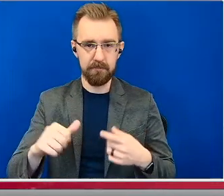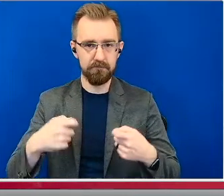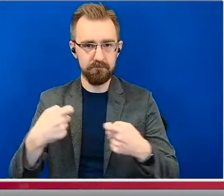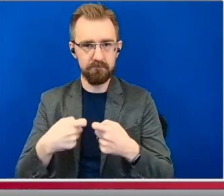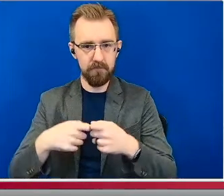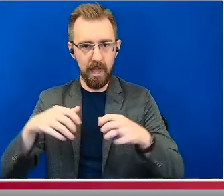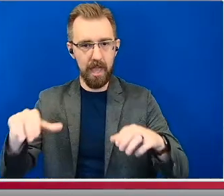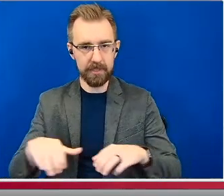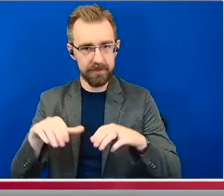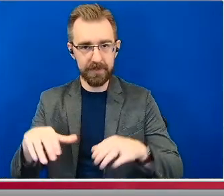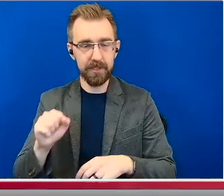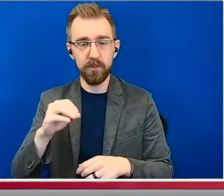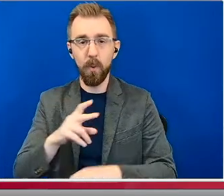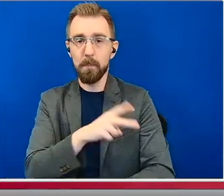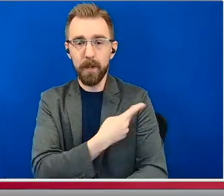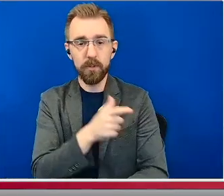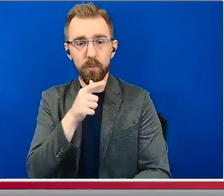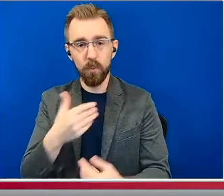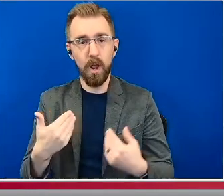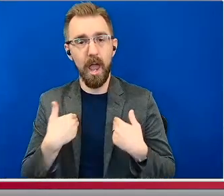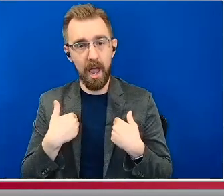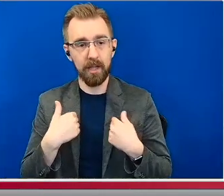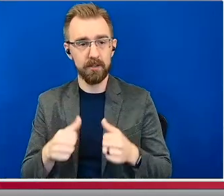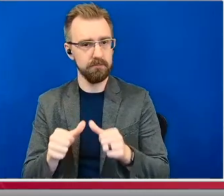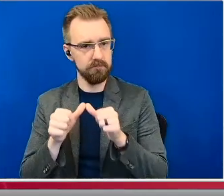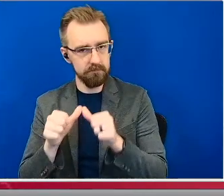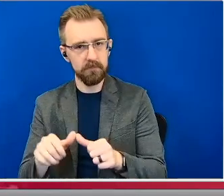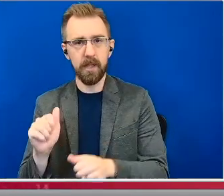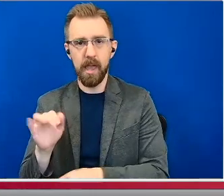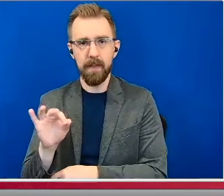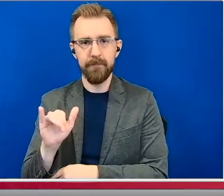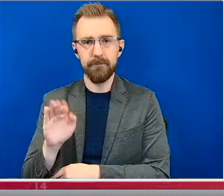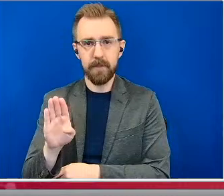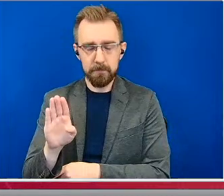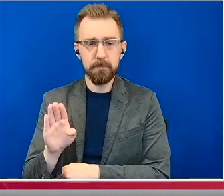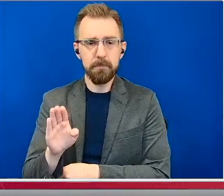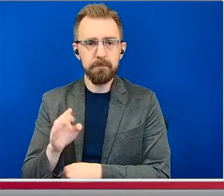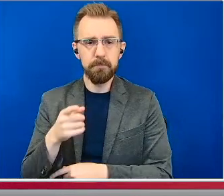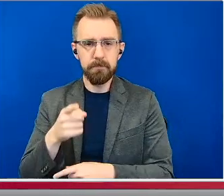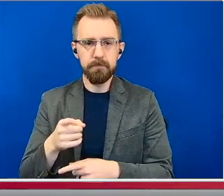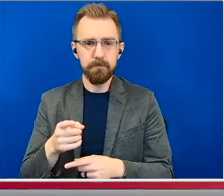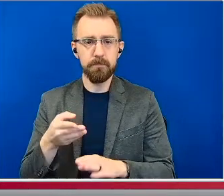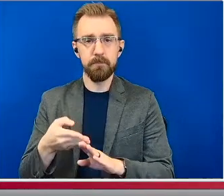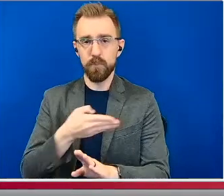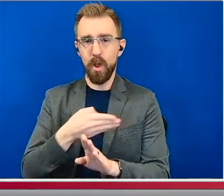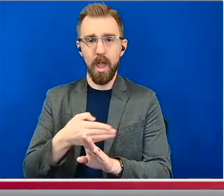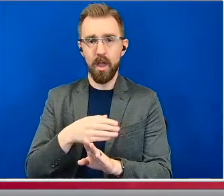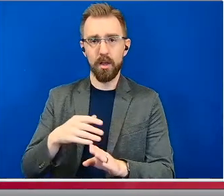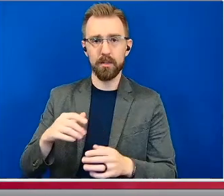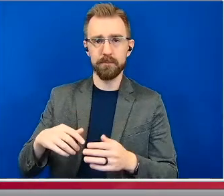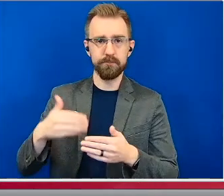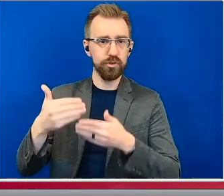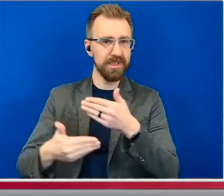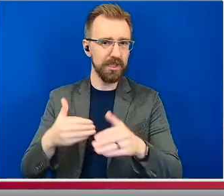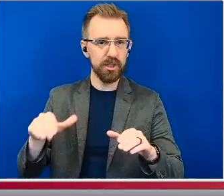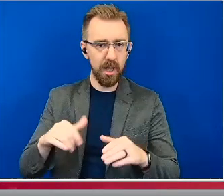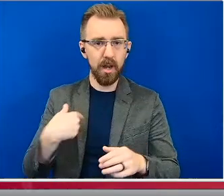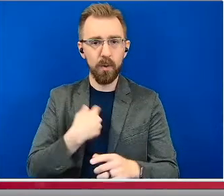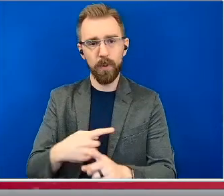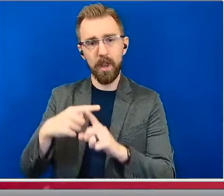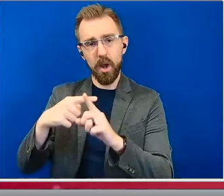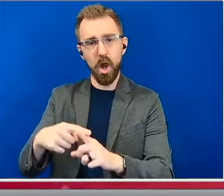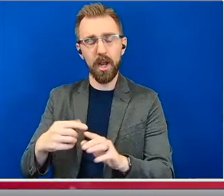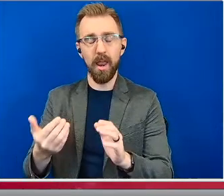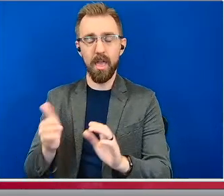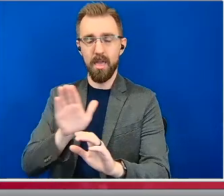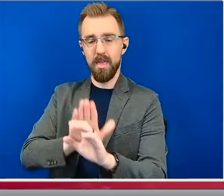patient who has persistent atrial fibrillation, who had prior ablations done before, we target the back side of the